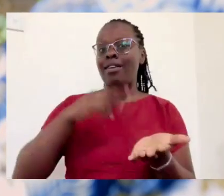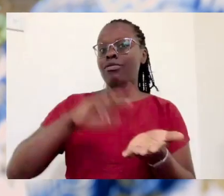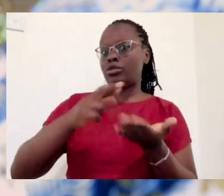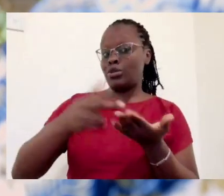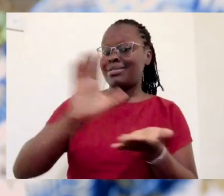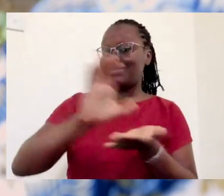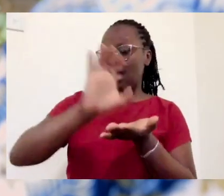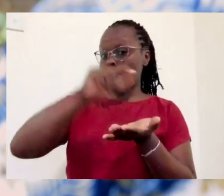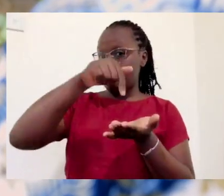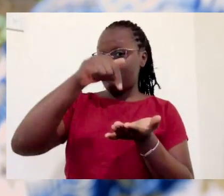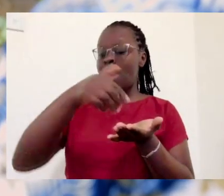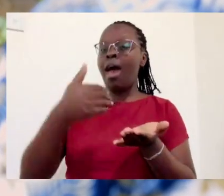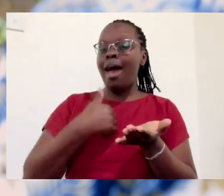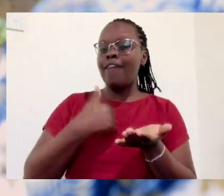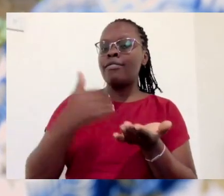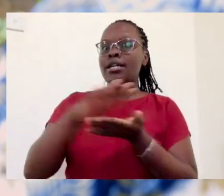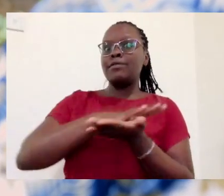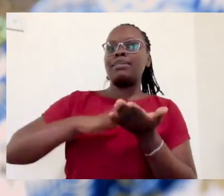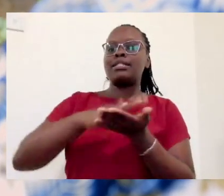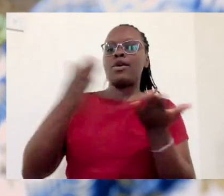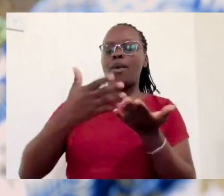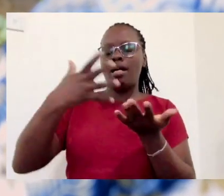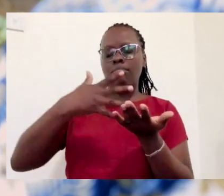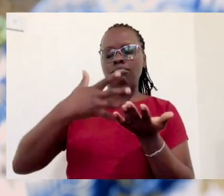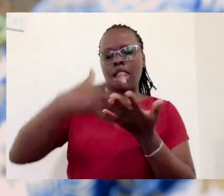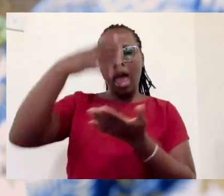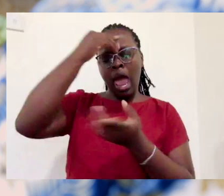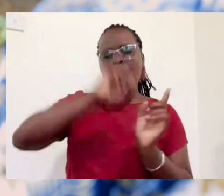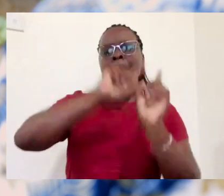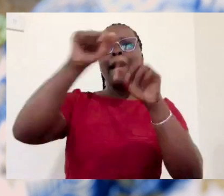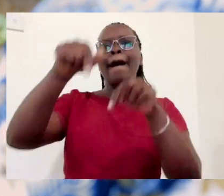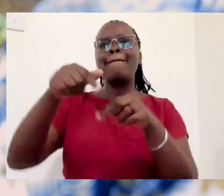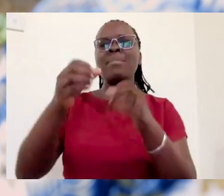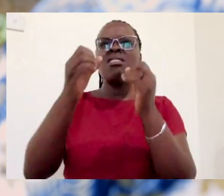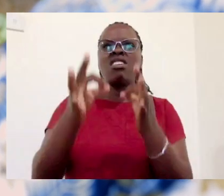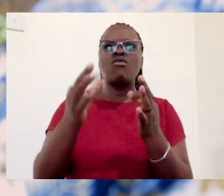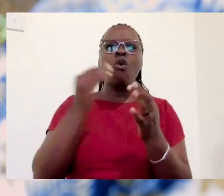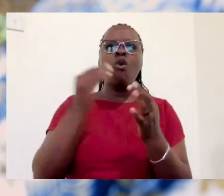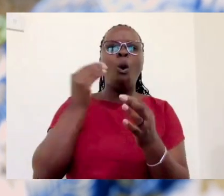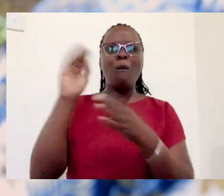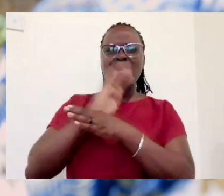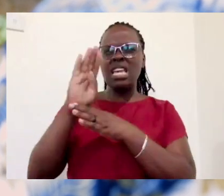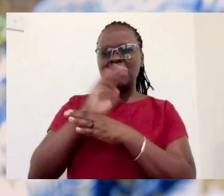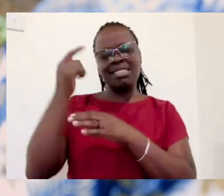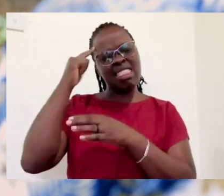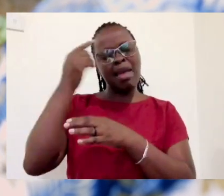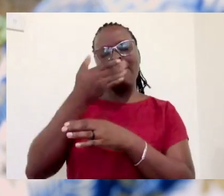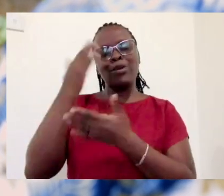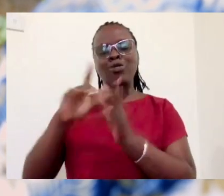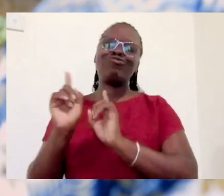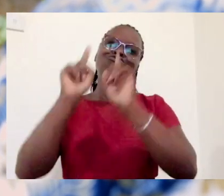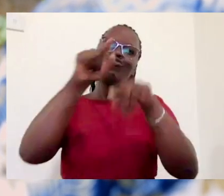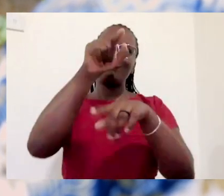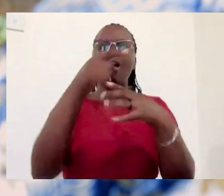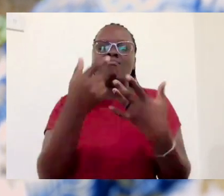we have the Resource Center, which is a space where learners come to do their revision during the holidays. And it is